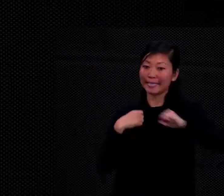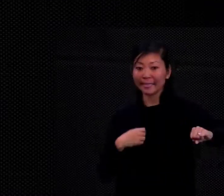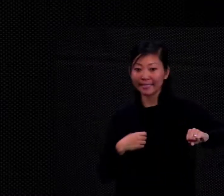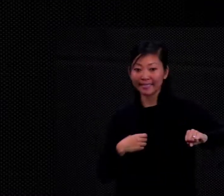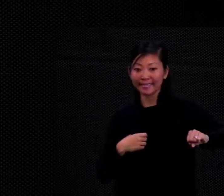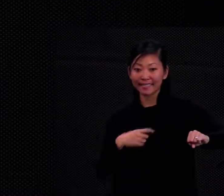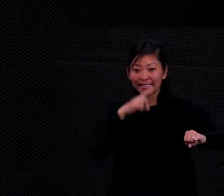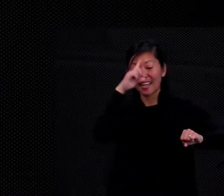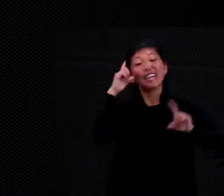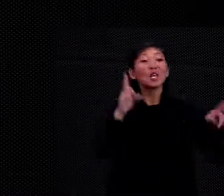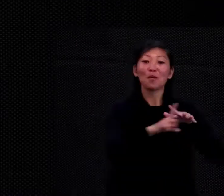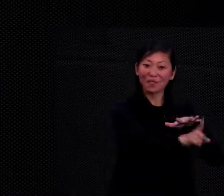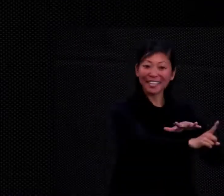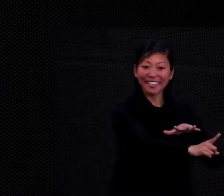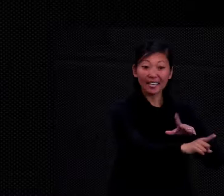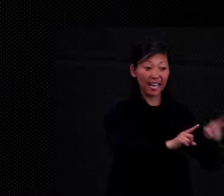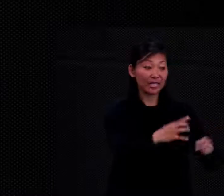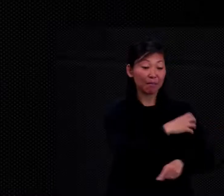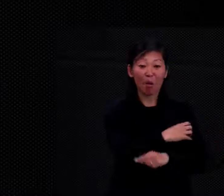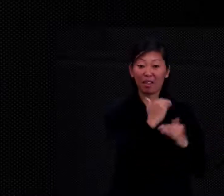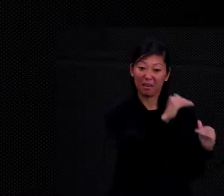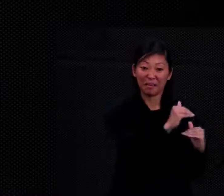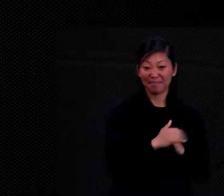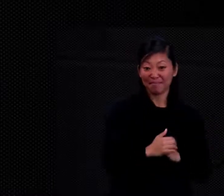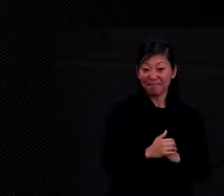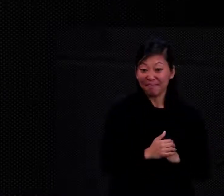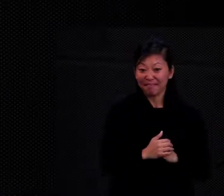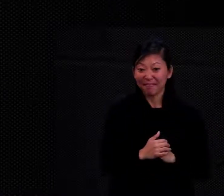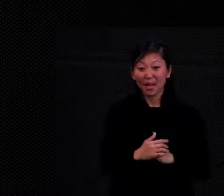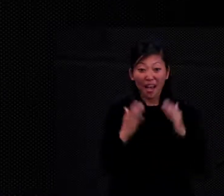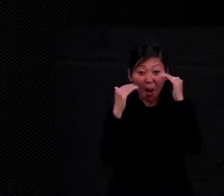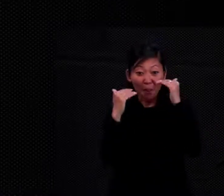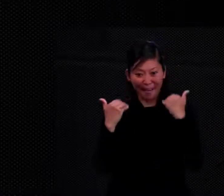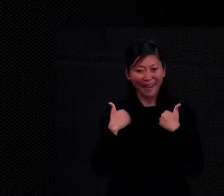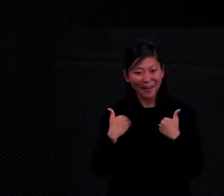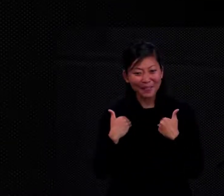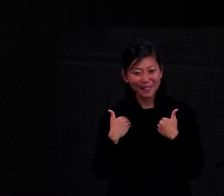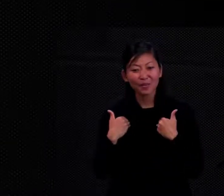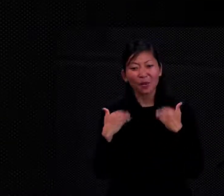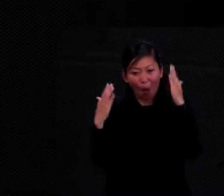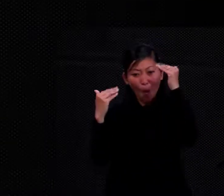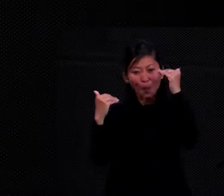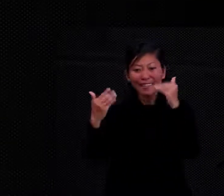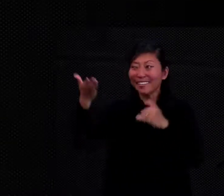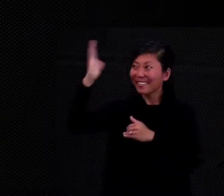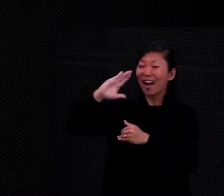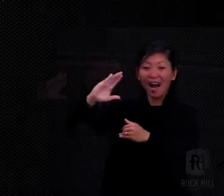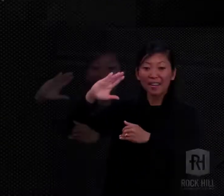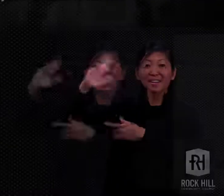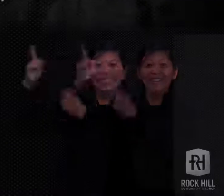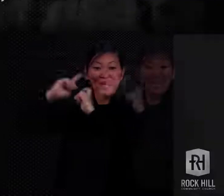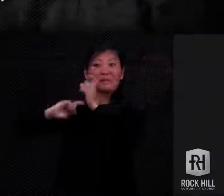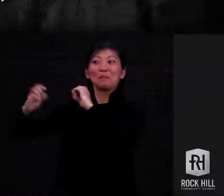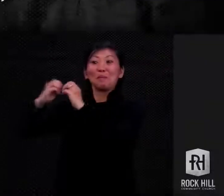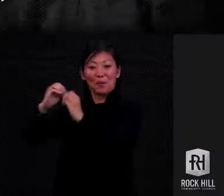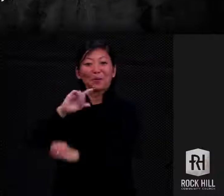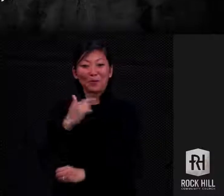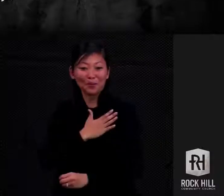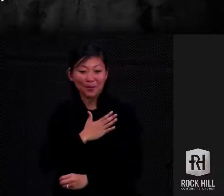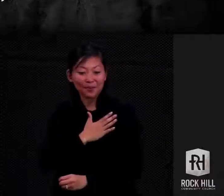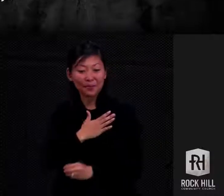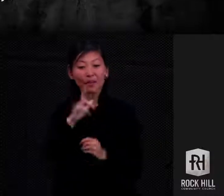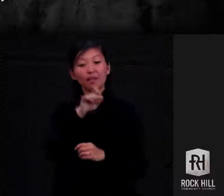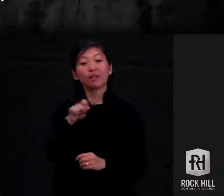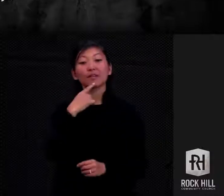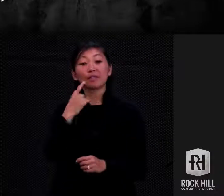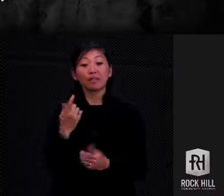have? Much, actually. Why? Because it begins with God's initiating. But he gives more grace. Therefore, it says,